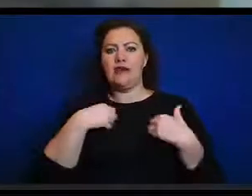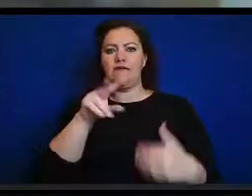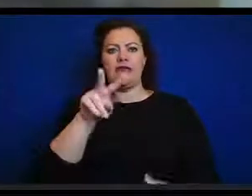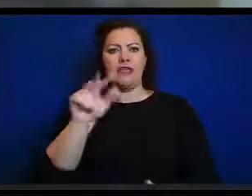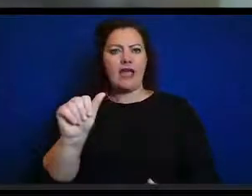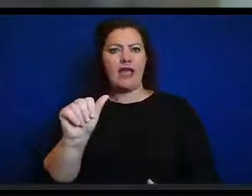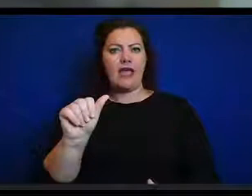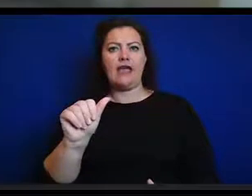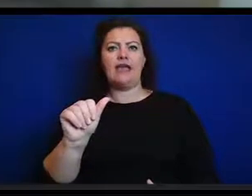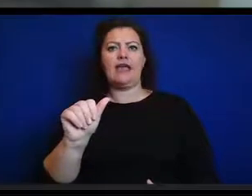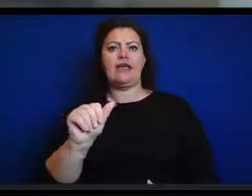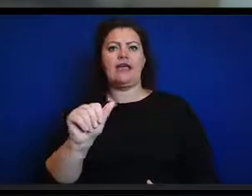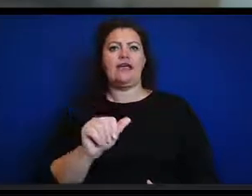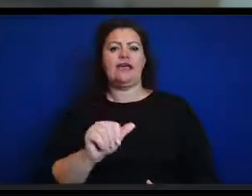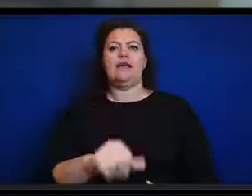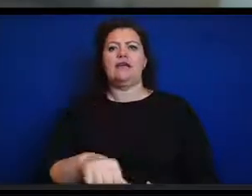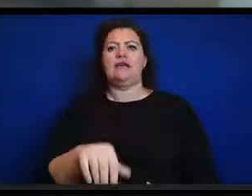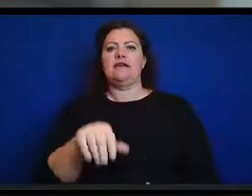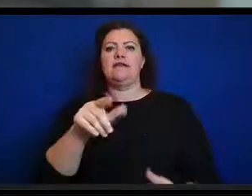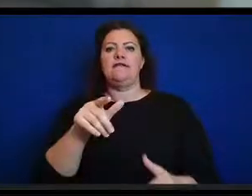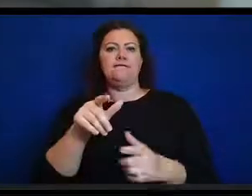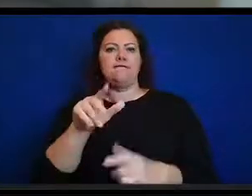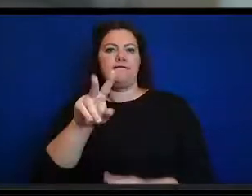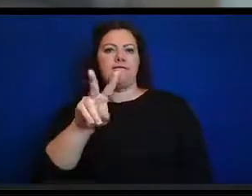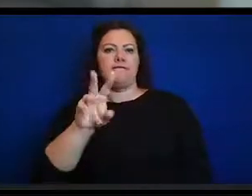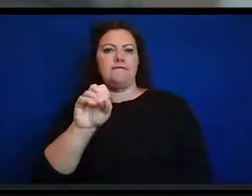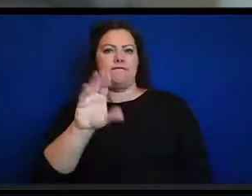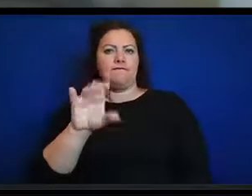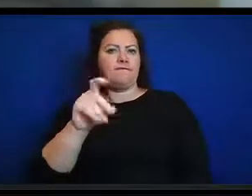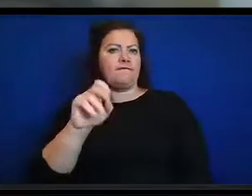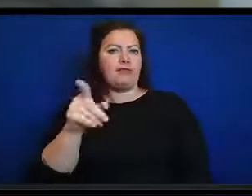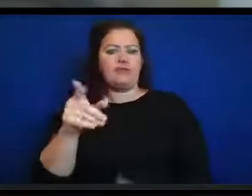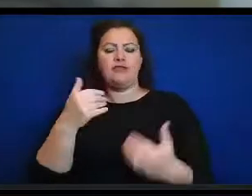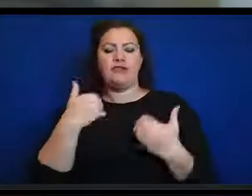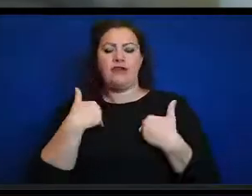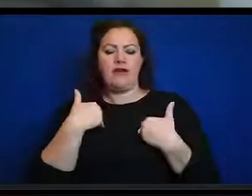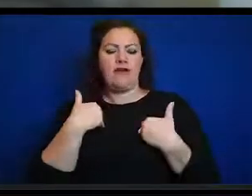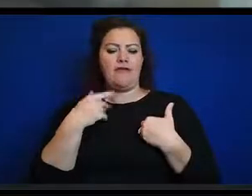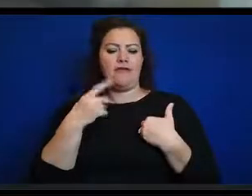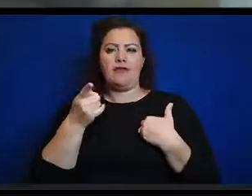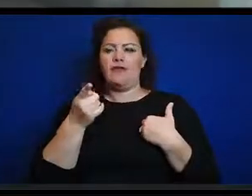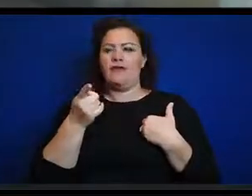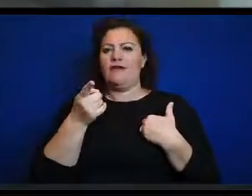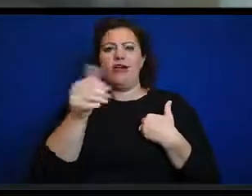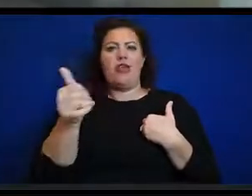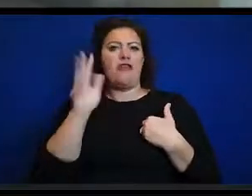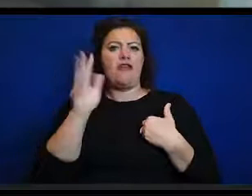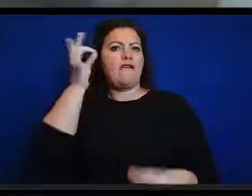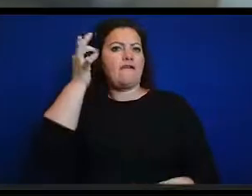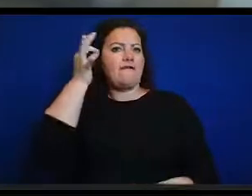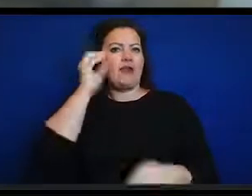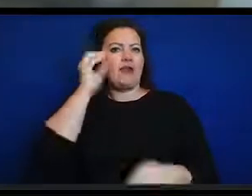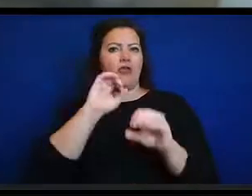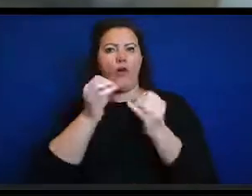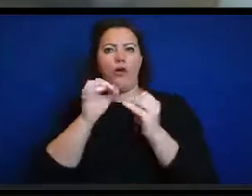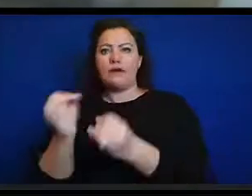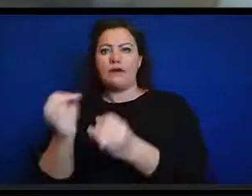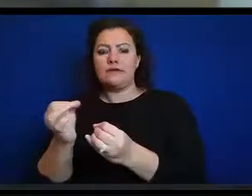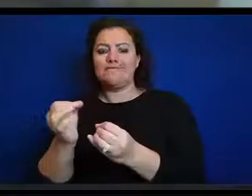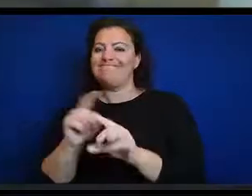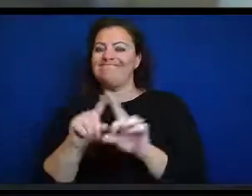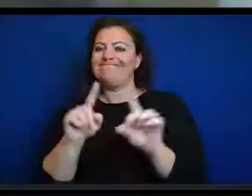with VASH vouchers, you've got other federal organizations.